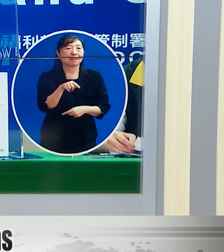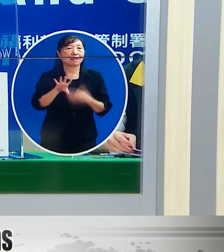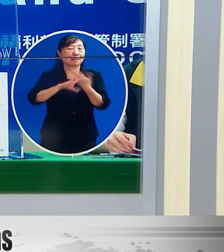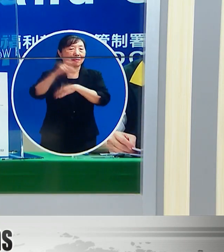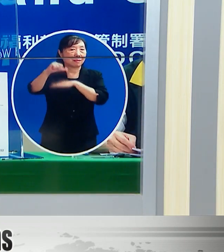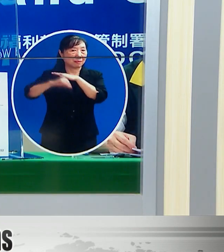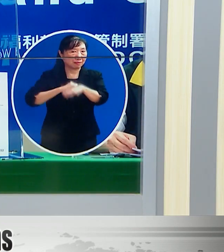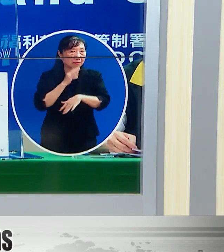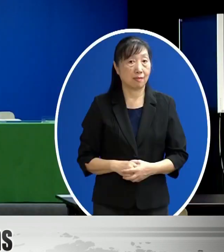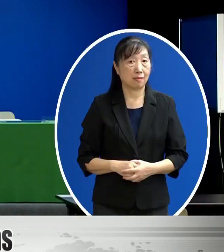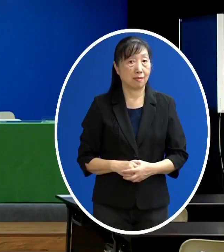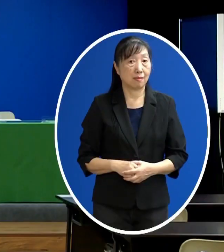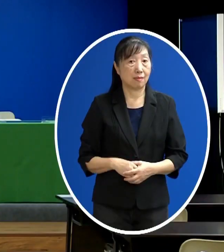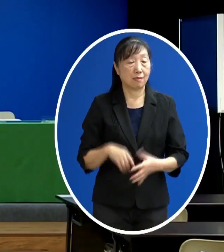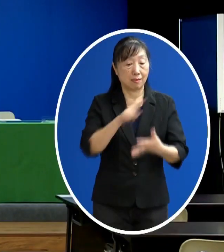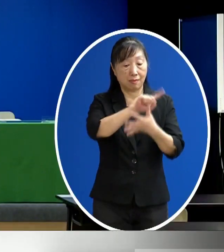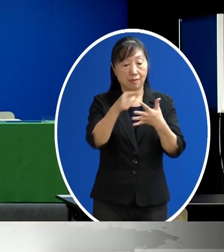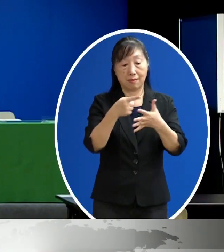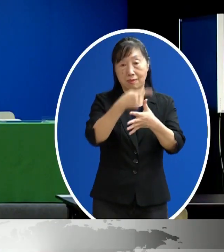CECC.